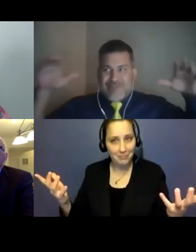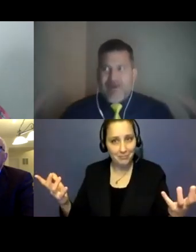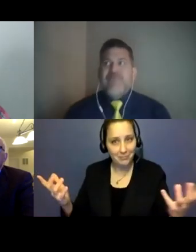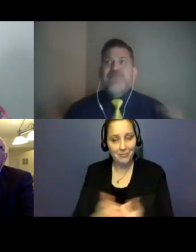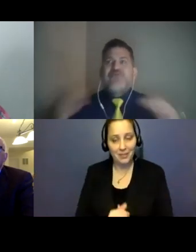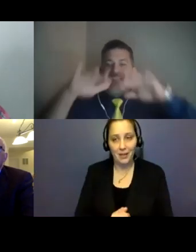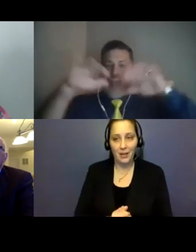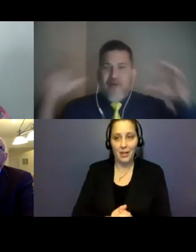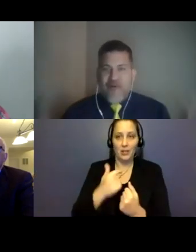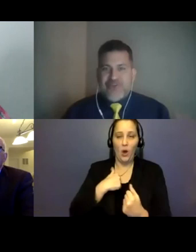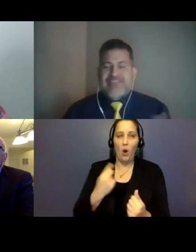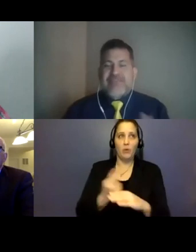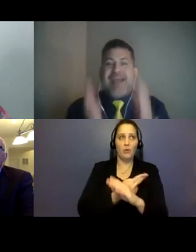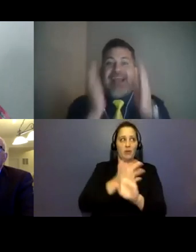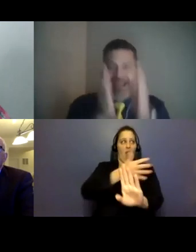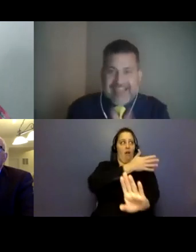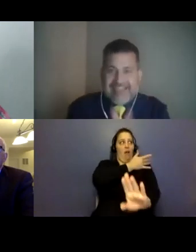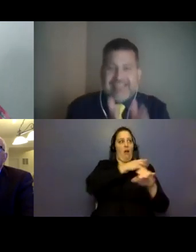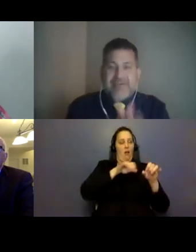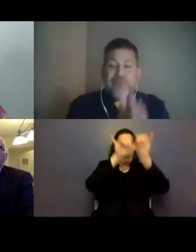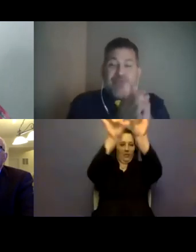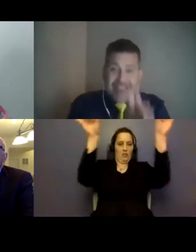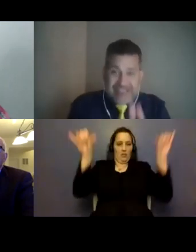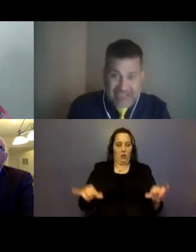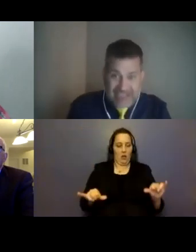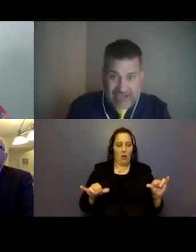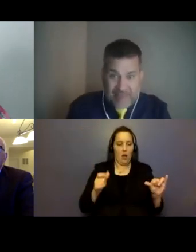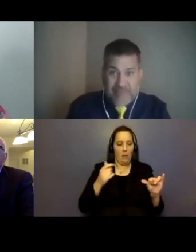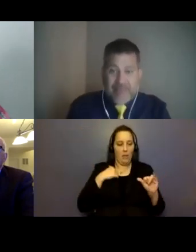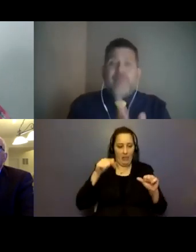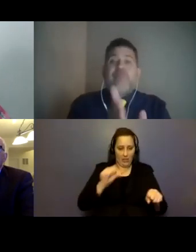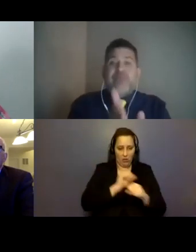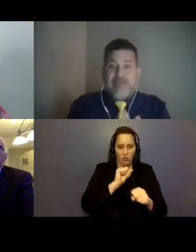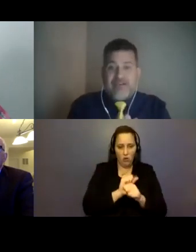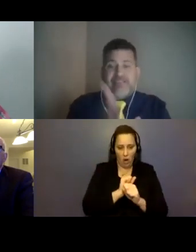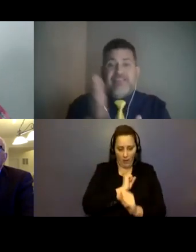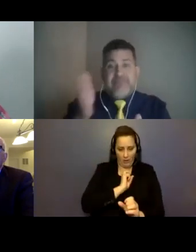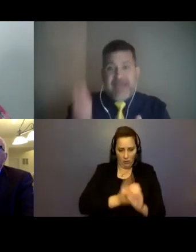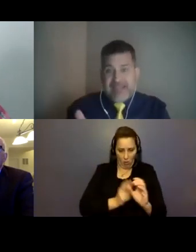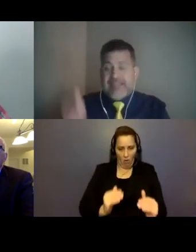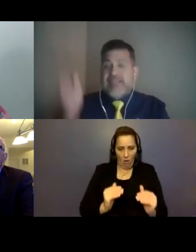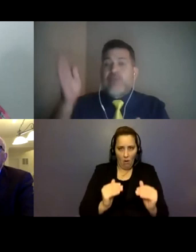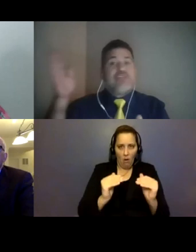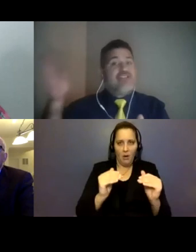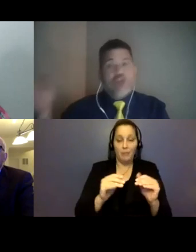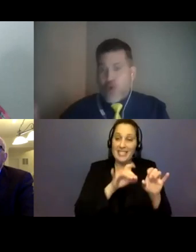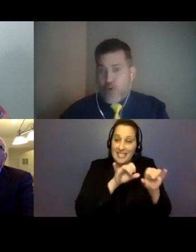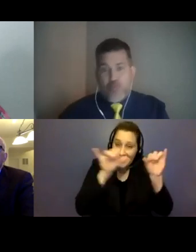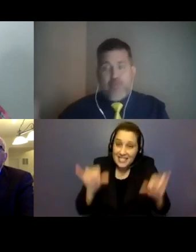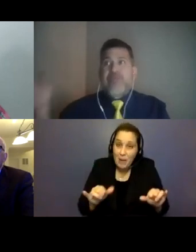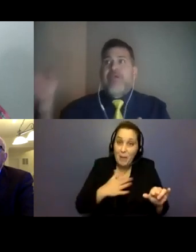So I'm using that whole systematic. I ended up doing this job because systematically there was no